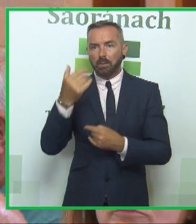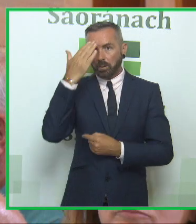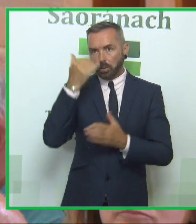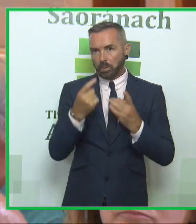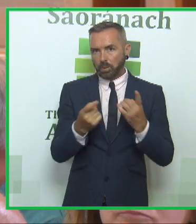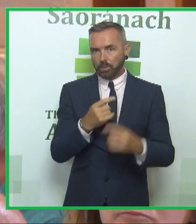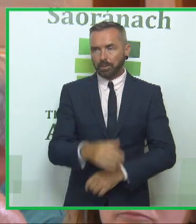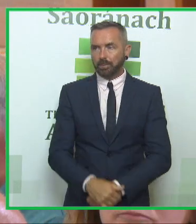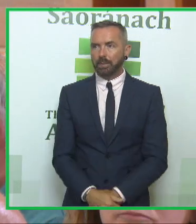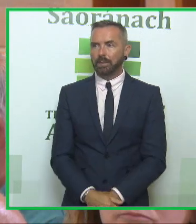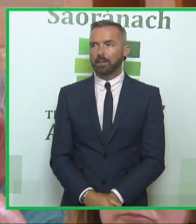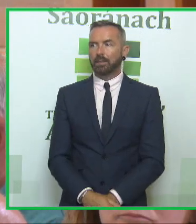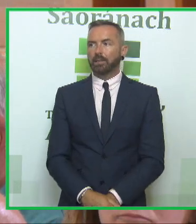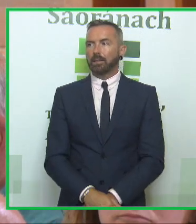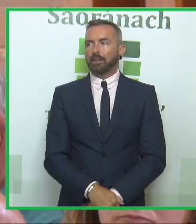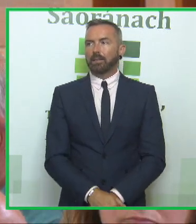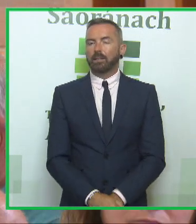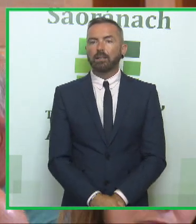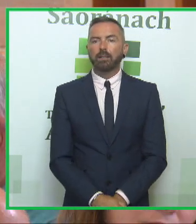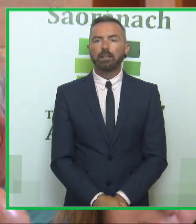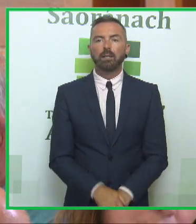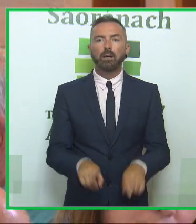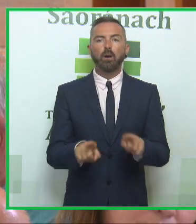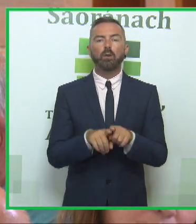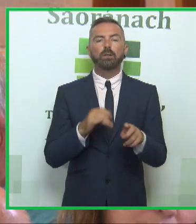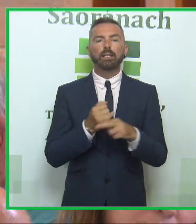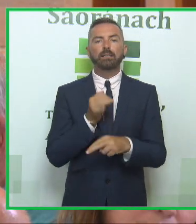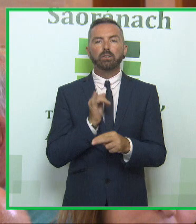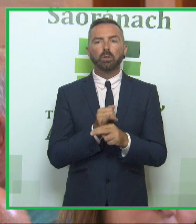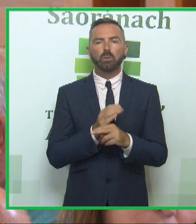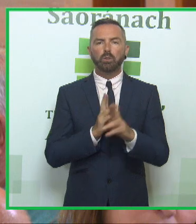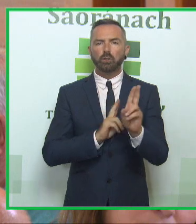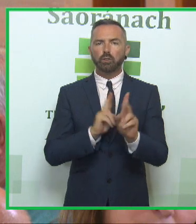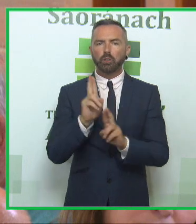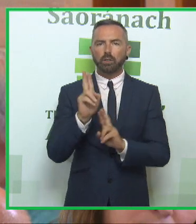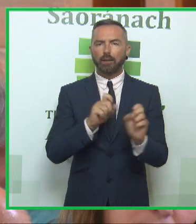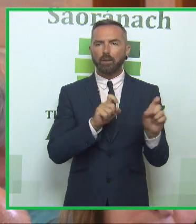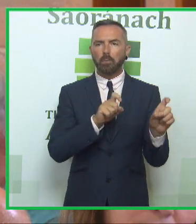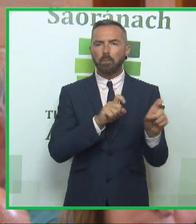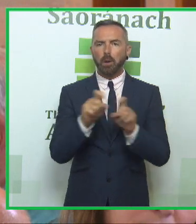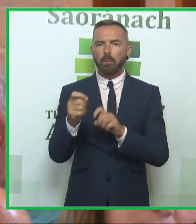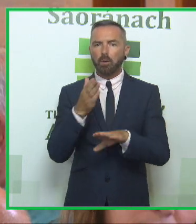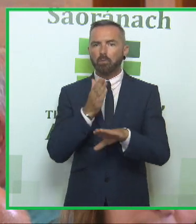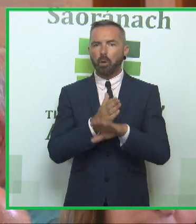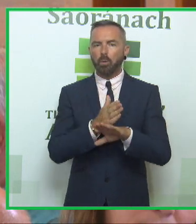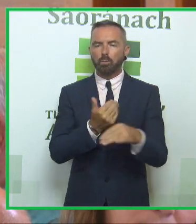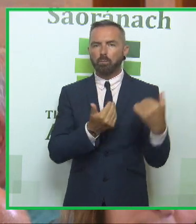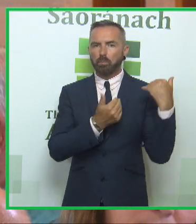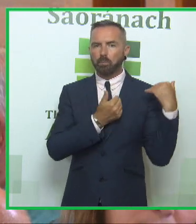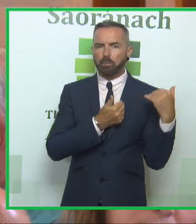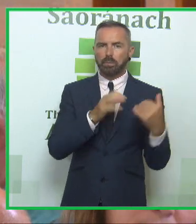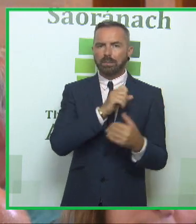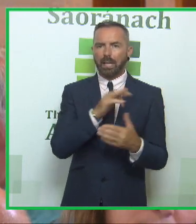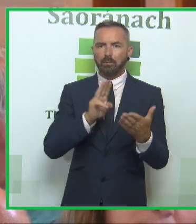stage. As well as that, in schools there should be a permanent role, like a staff member, someone who is a health